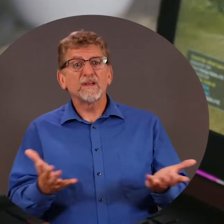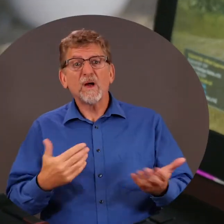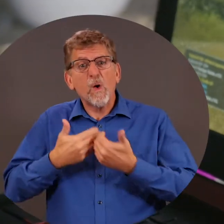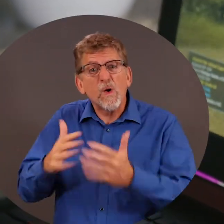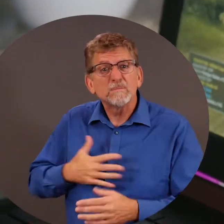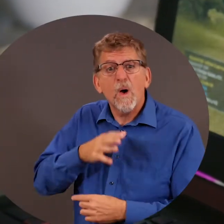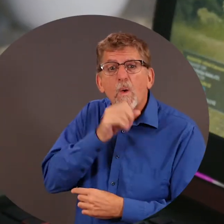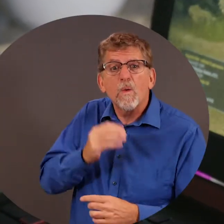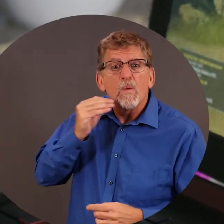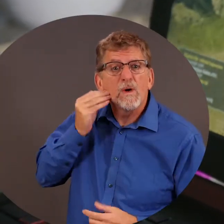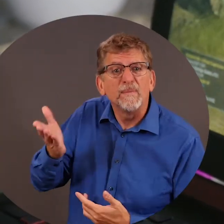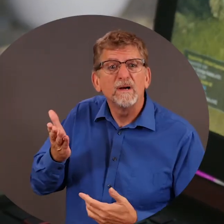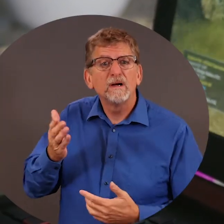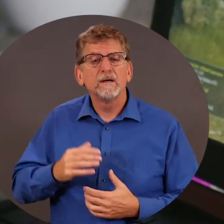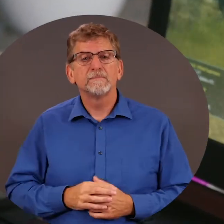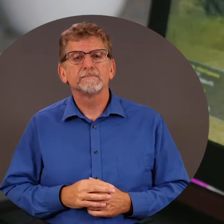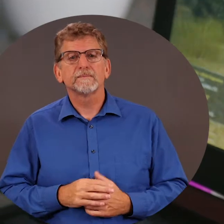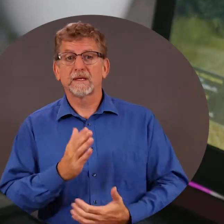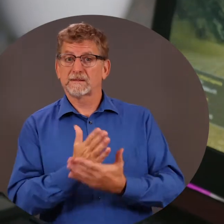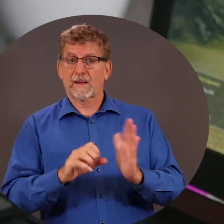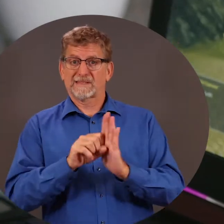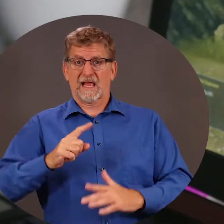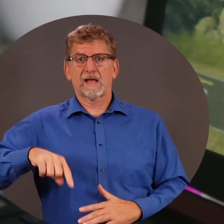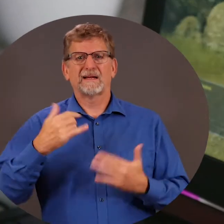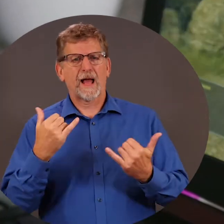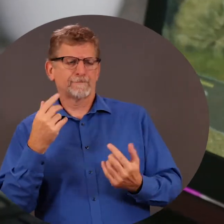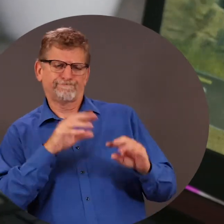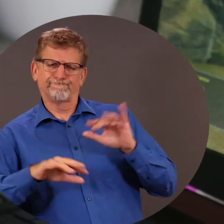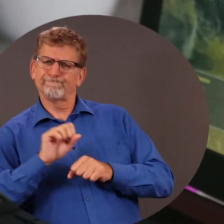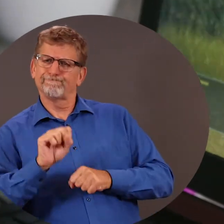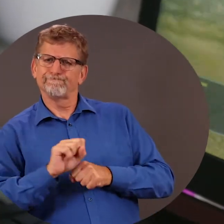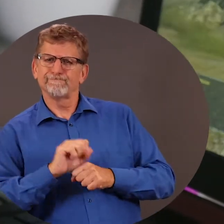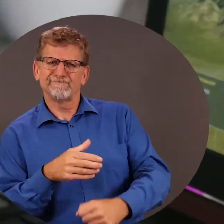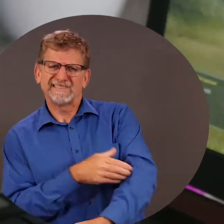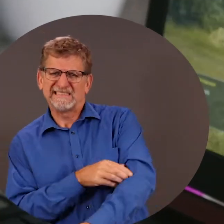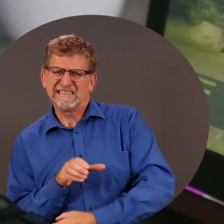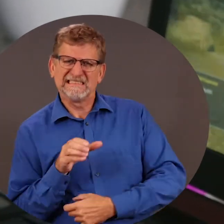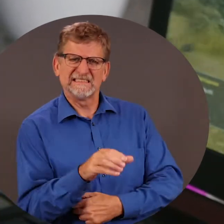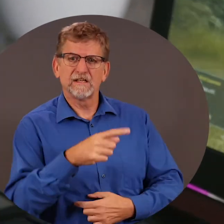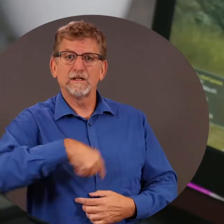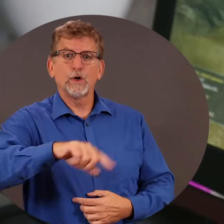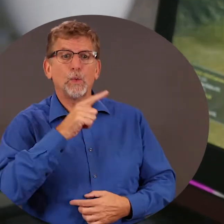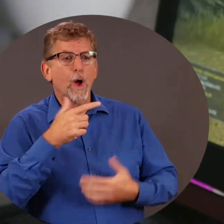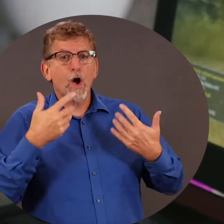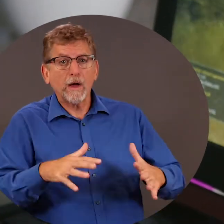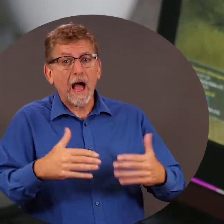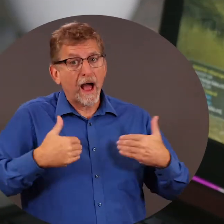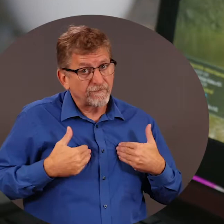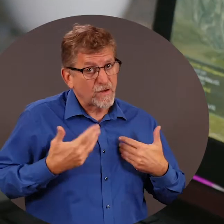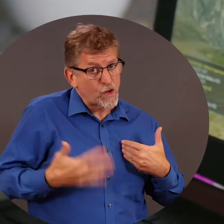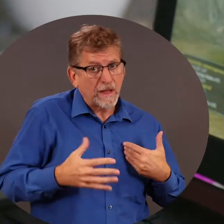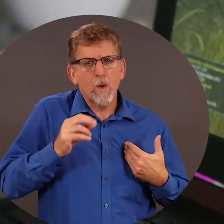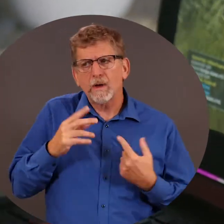states are working to empower those under or considering guardianship by offering less restrictive alternatives. Indiana is one of those